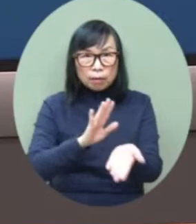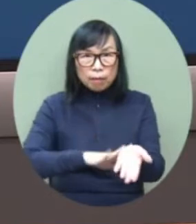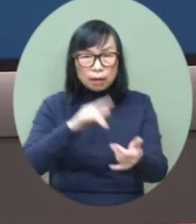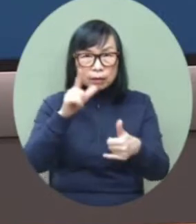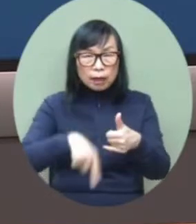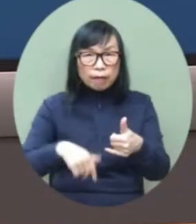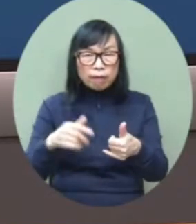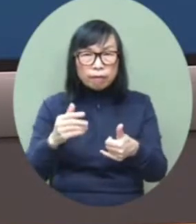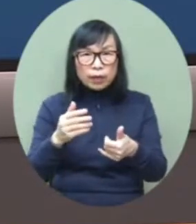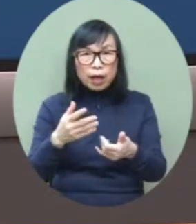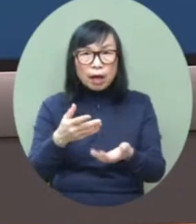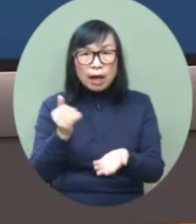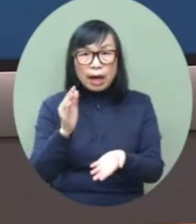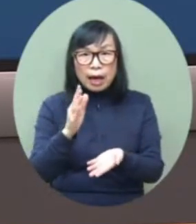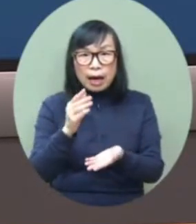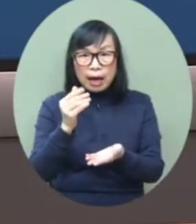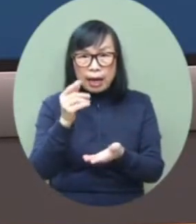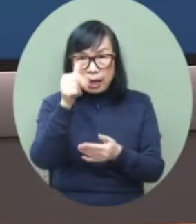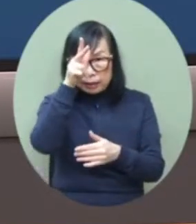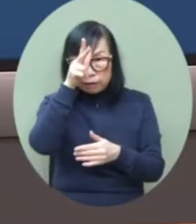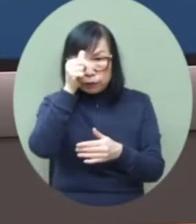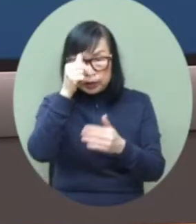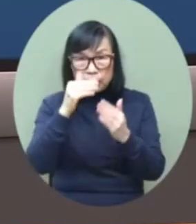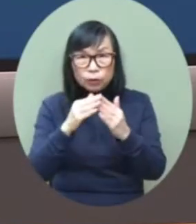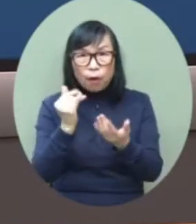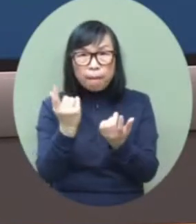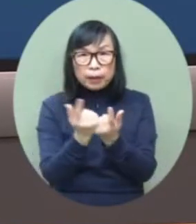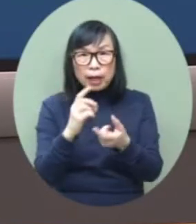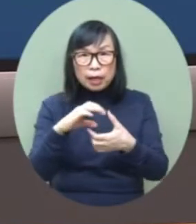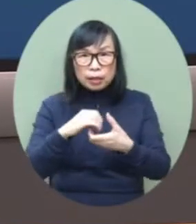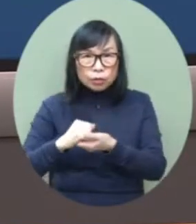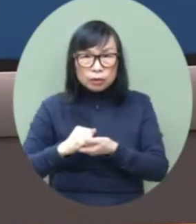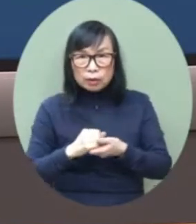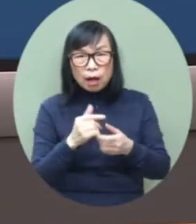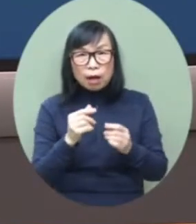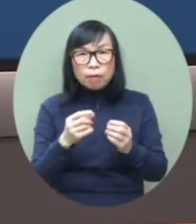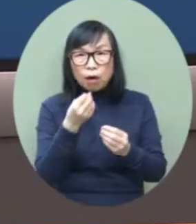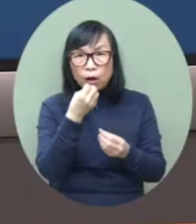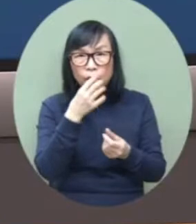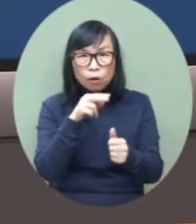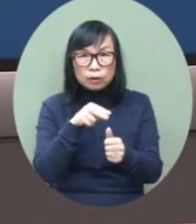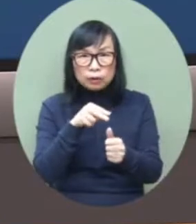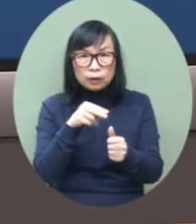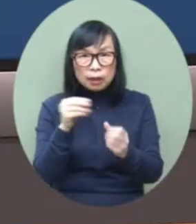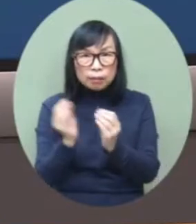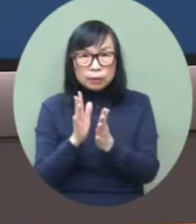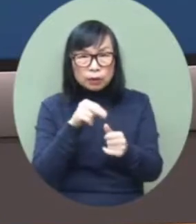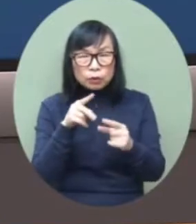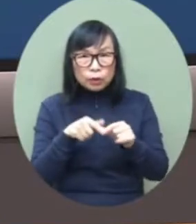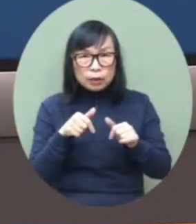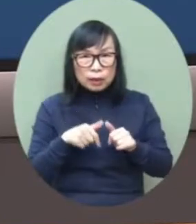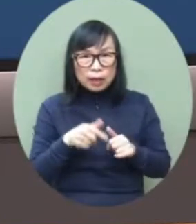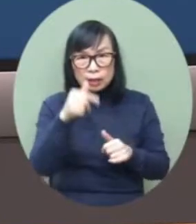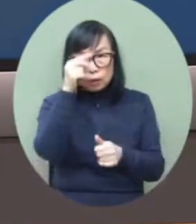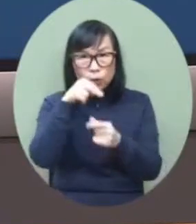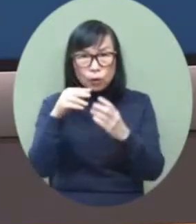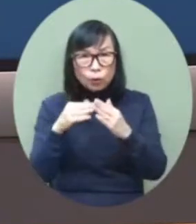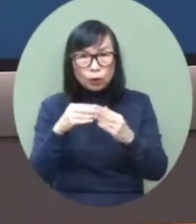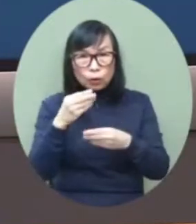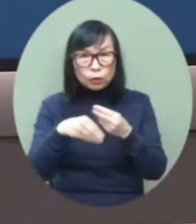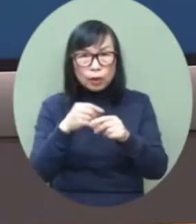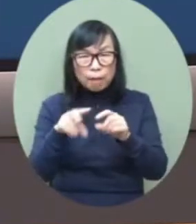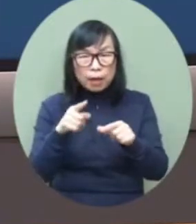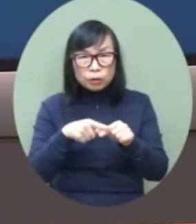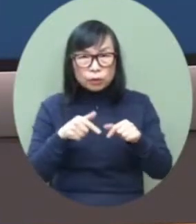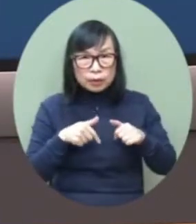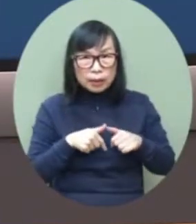2,866 preliminary confirmed patients and confirmed patients in our public hospitals, in North Langtow Hospital, in the